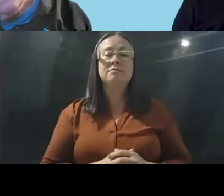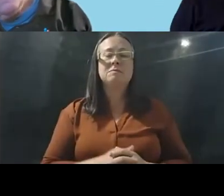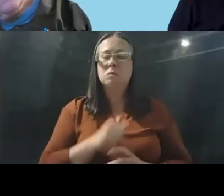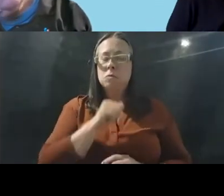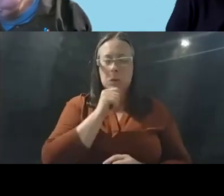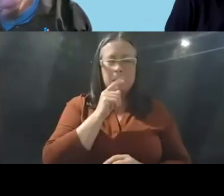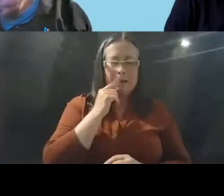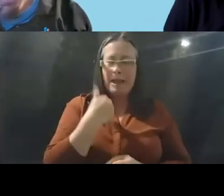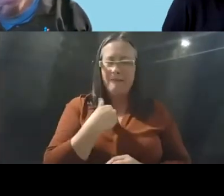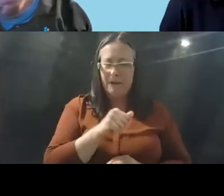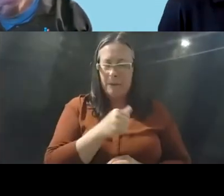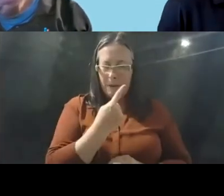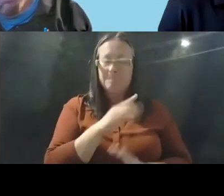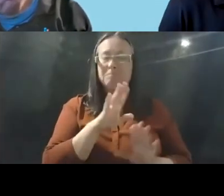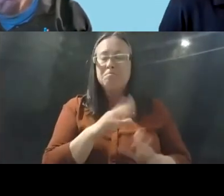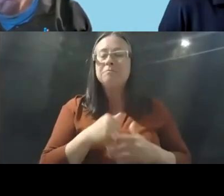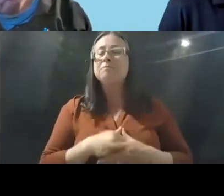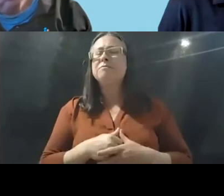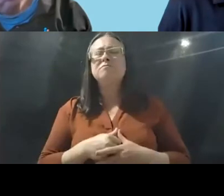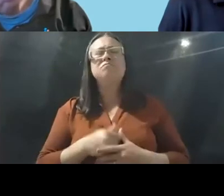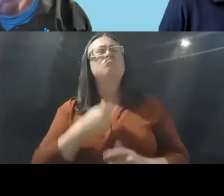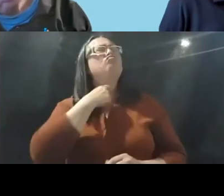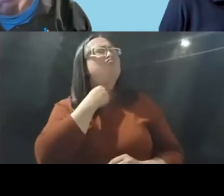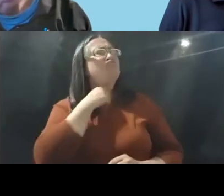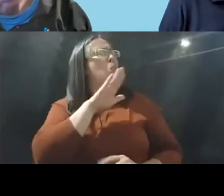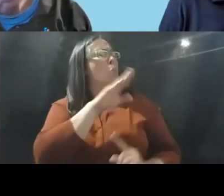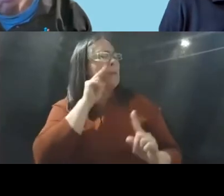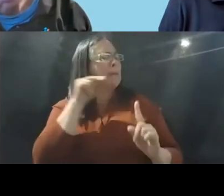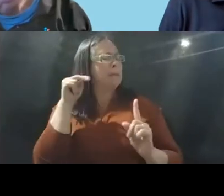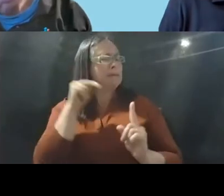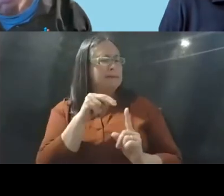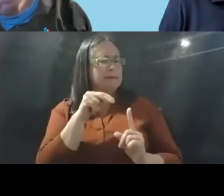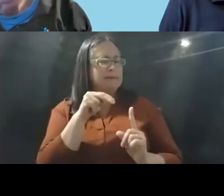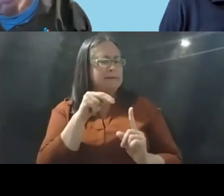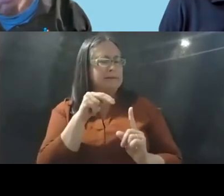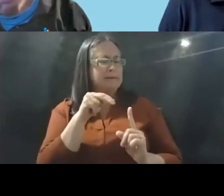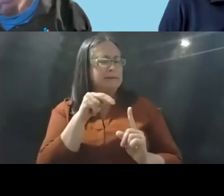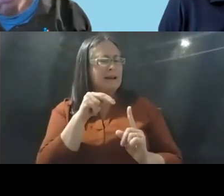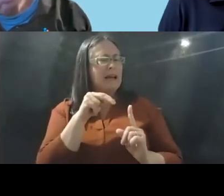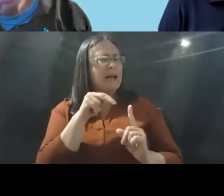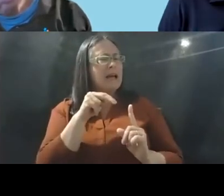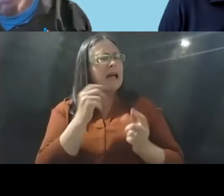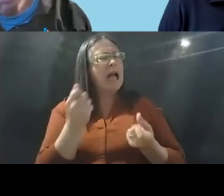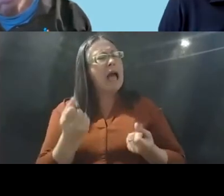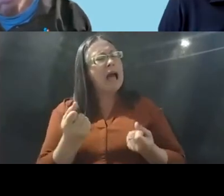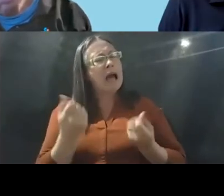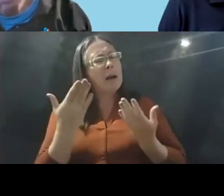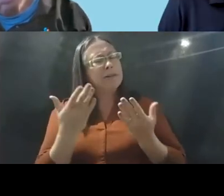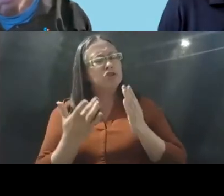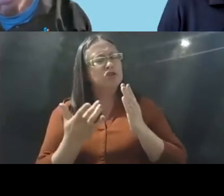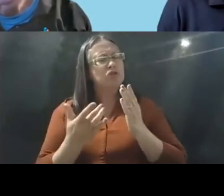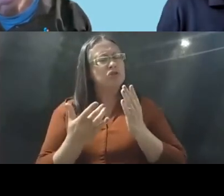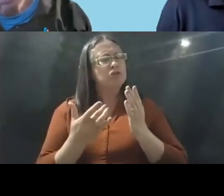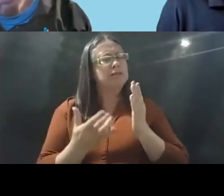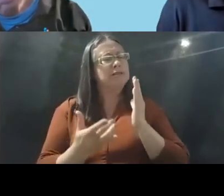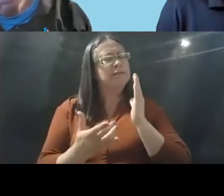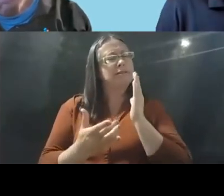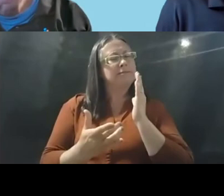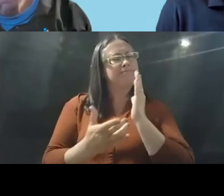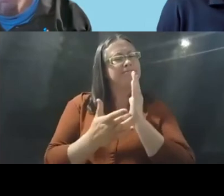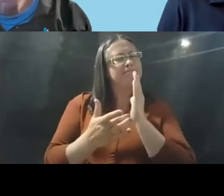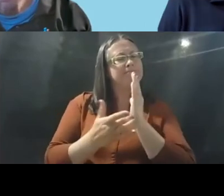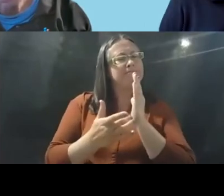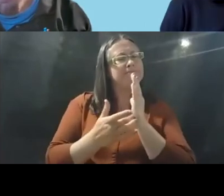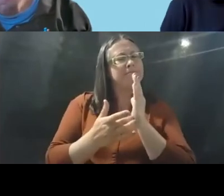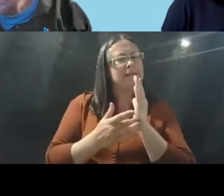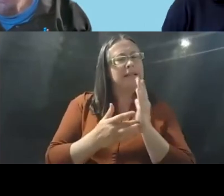Give us your perspective, Renee, on how much assistive tech young children should be using.